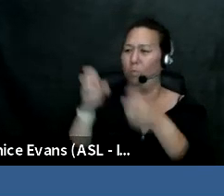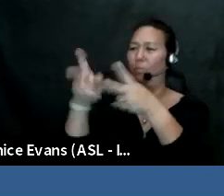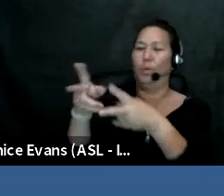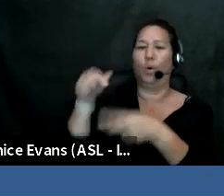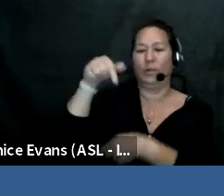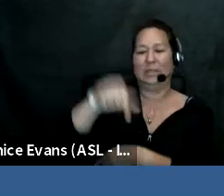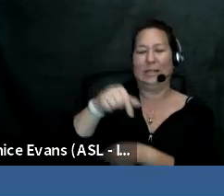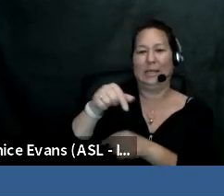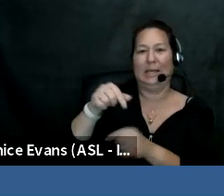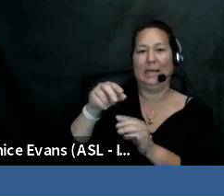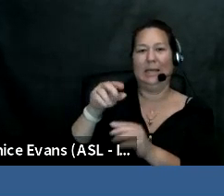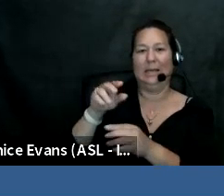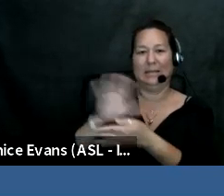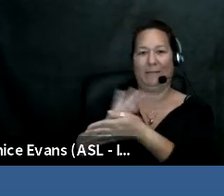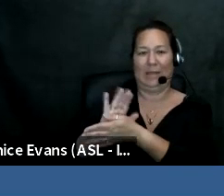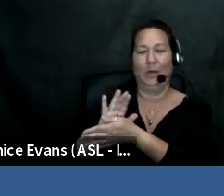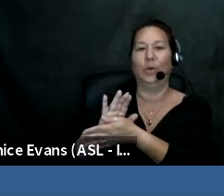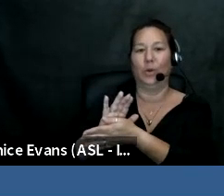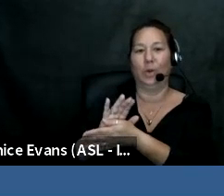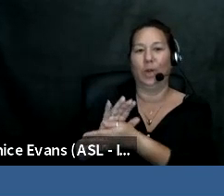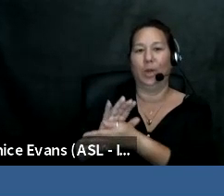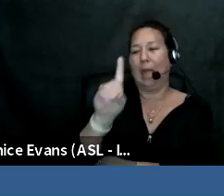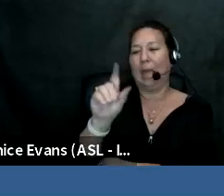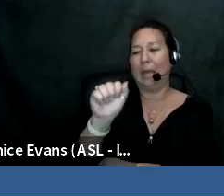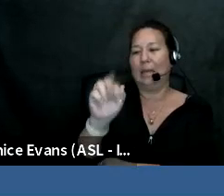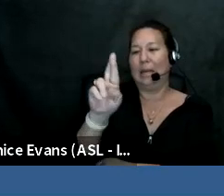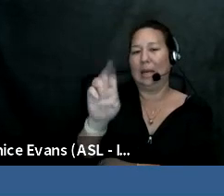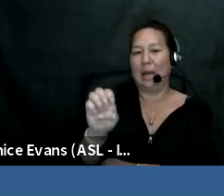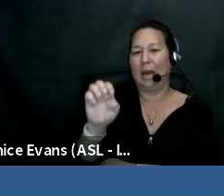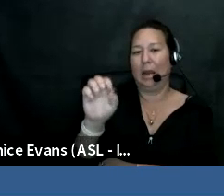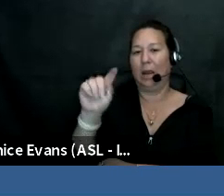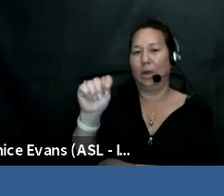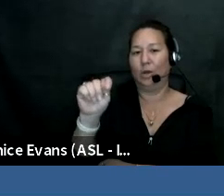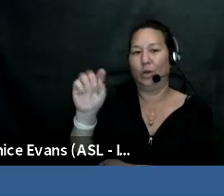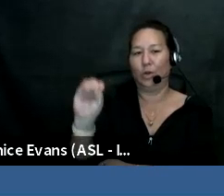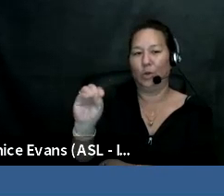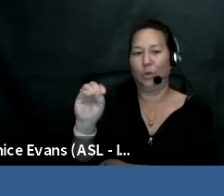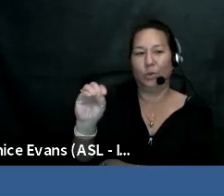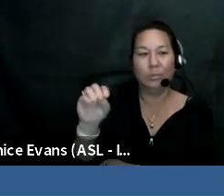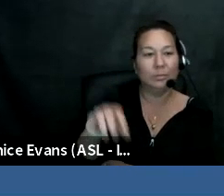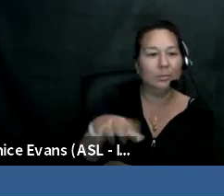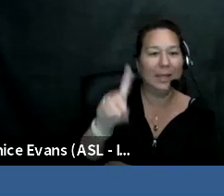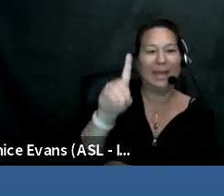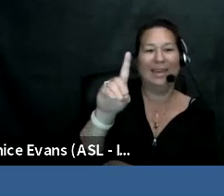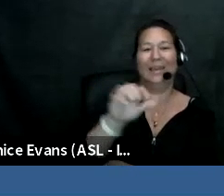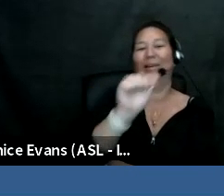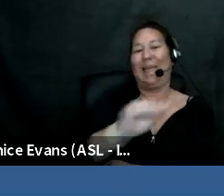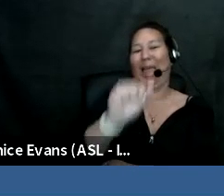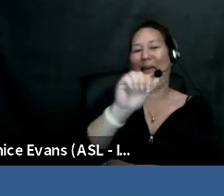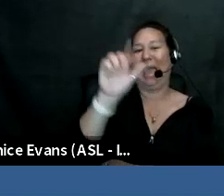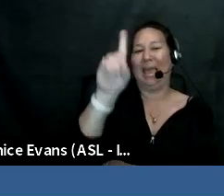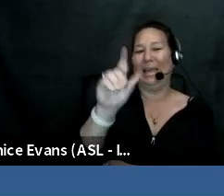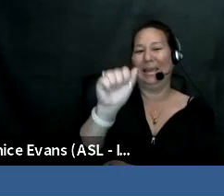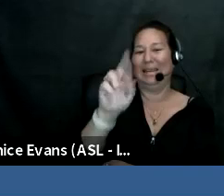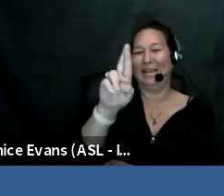our YouTube channel at Dare to Be Well. You can see the little @ here in the bottom left-hand corner on the yellow